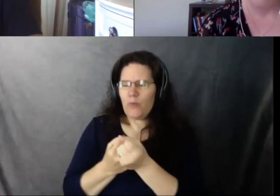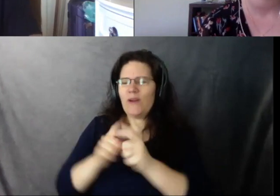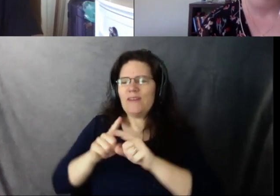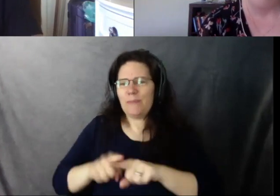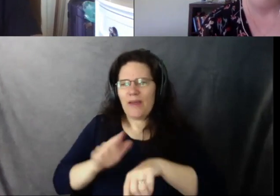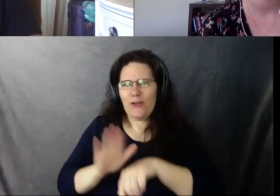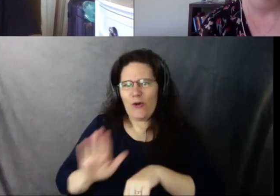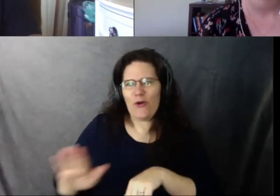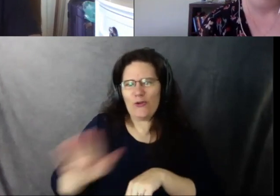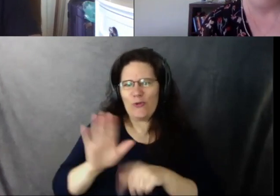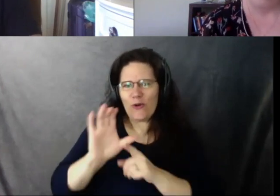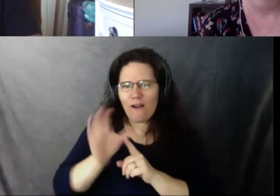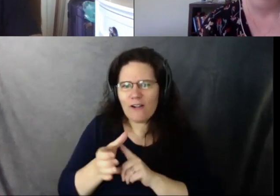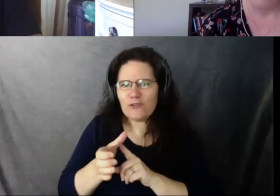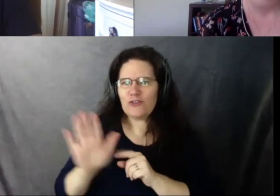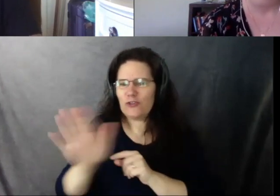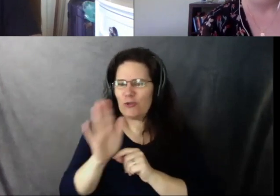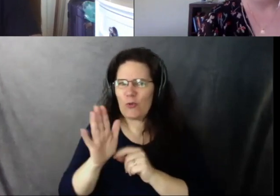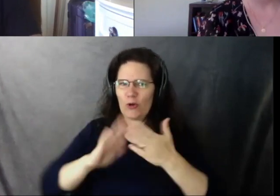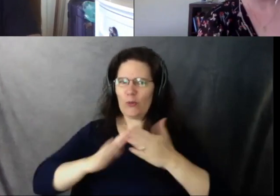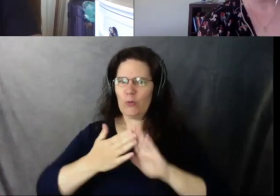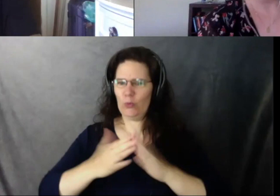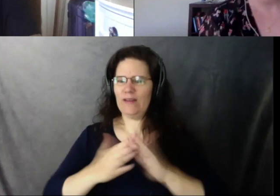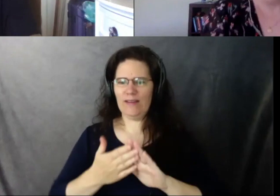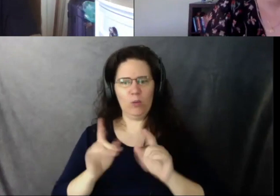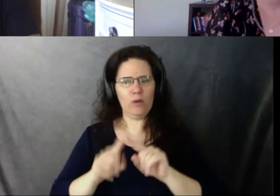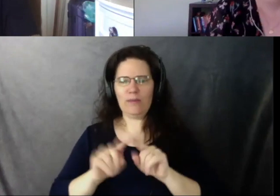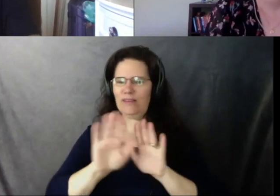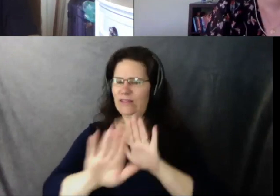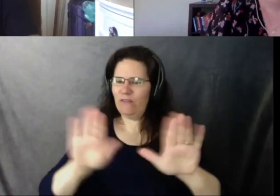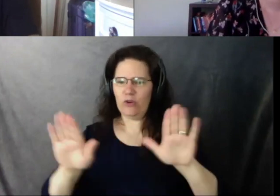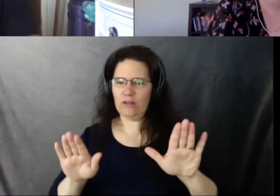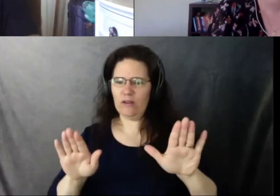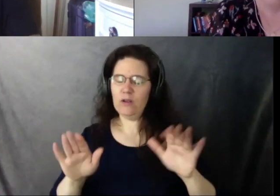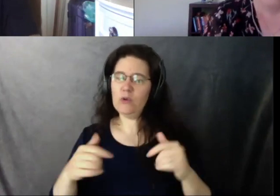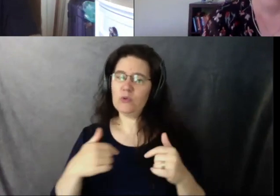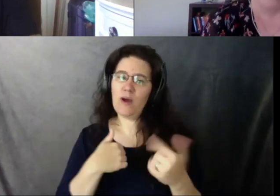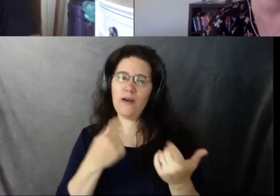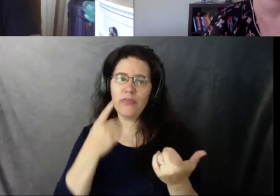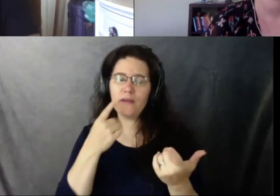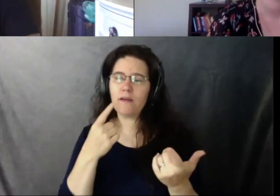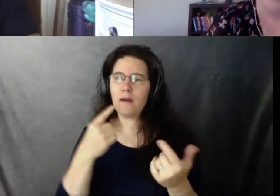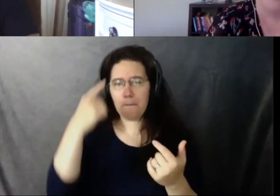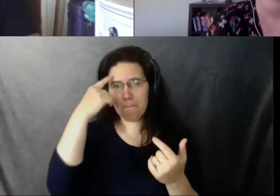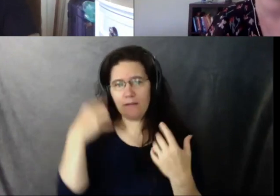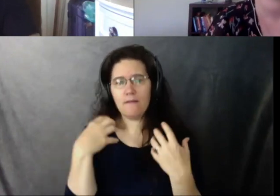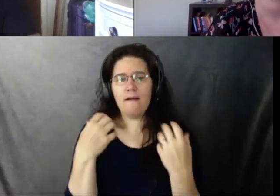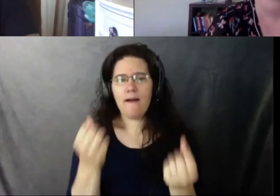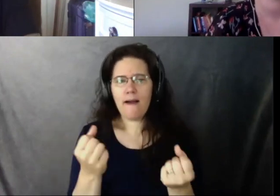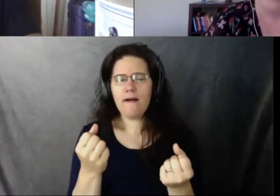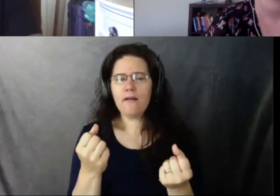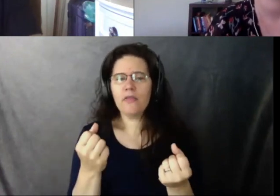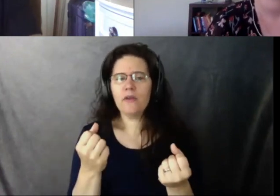far. So I would specifically say that mental health is not something to be